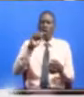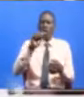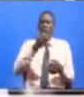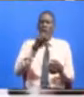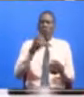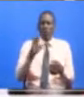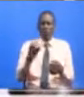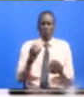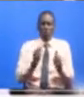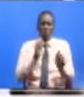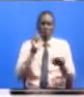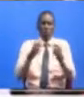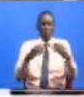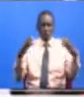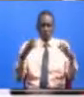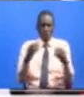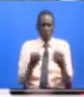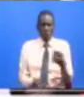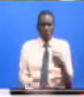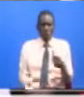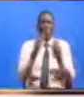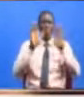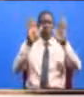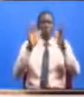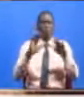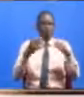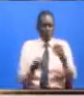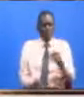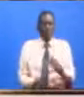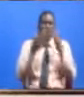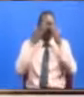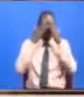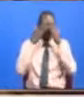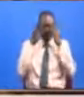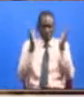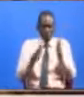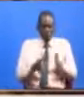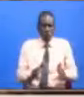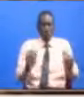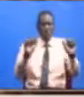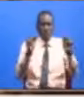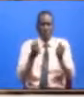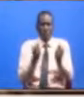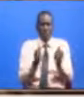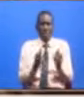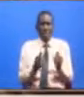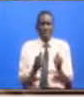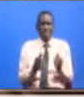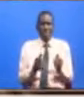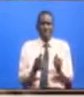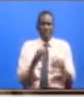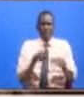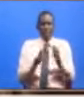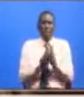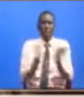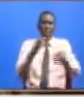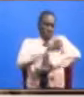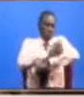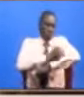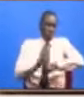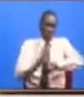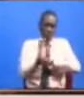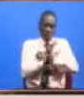to really unveil a campaign focused on raising awareness of road safety public schools across the